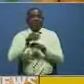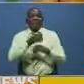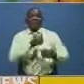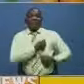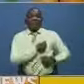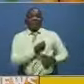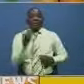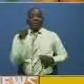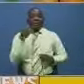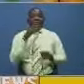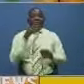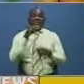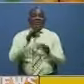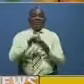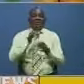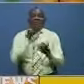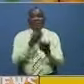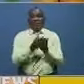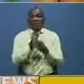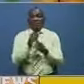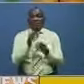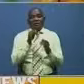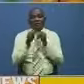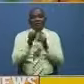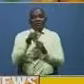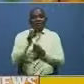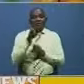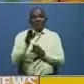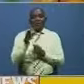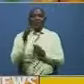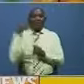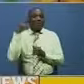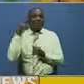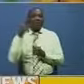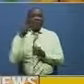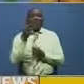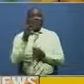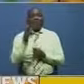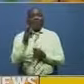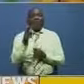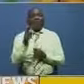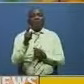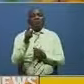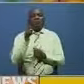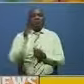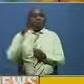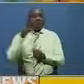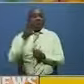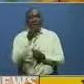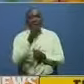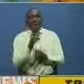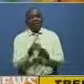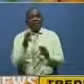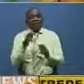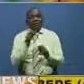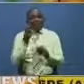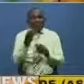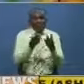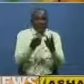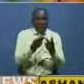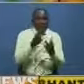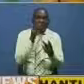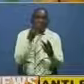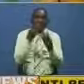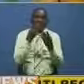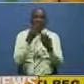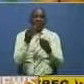as unfortunate. He was speaking on GBC Yura Radio Sunrise Morning Show in Bolgatanga as part of his day's